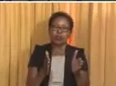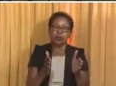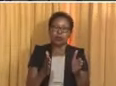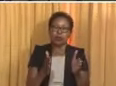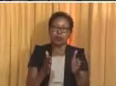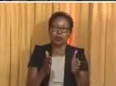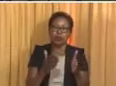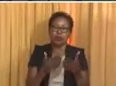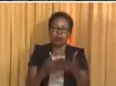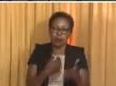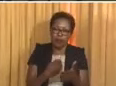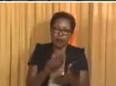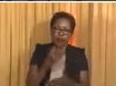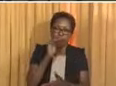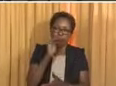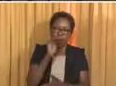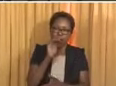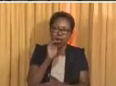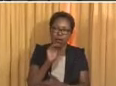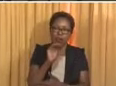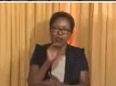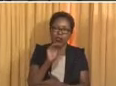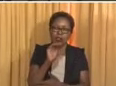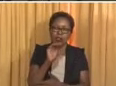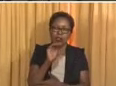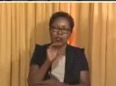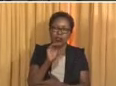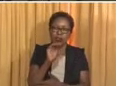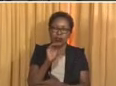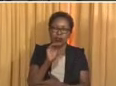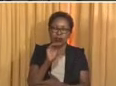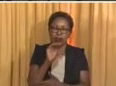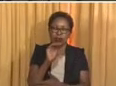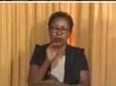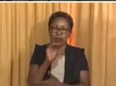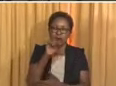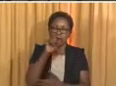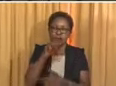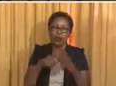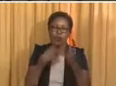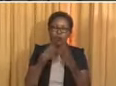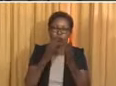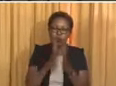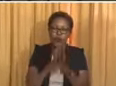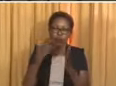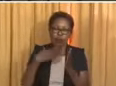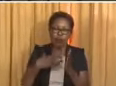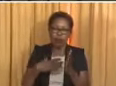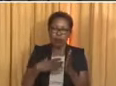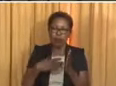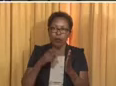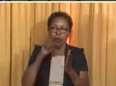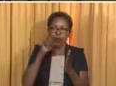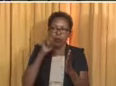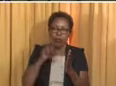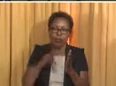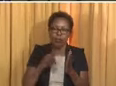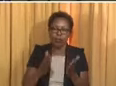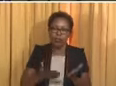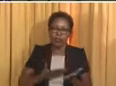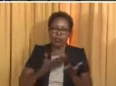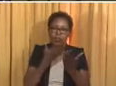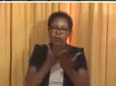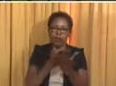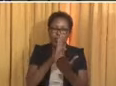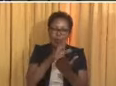the support of his or her proposal, must talk to people or must have made his bill understood by the